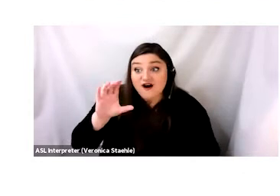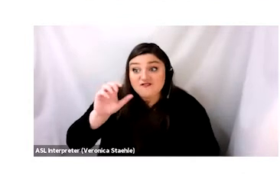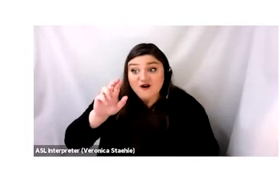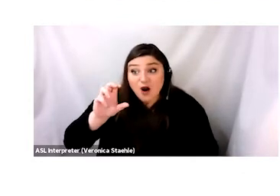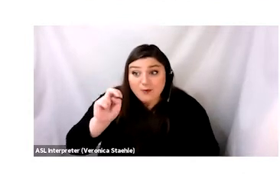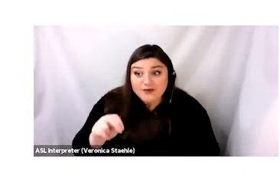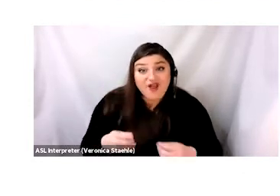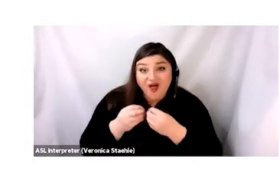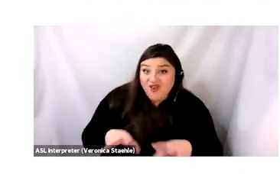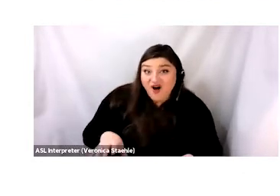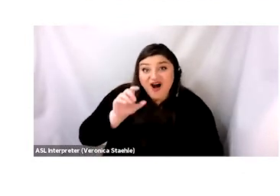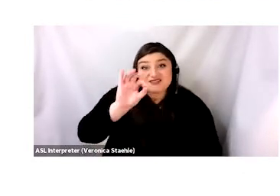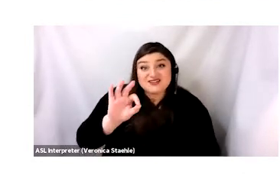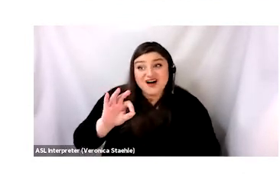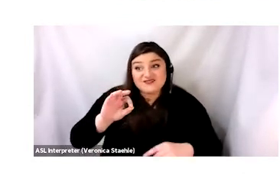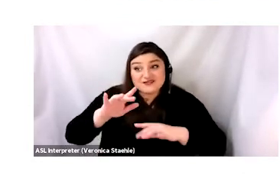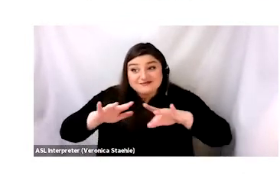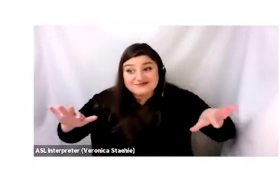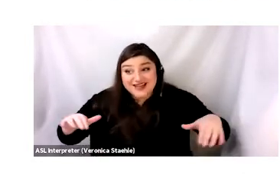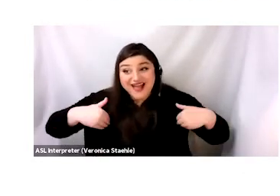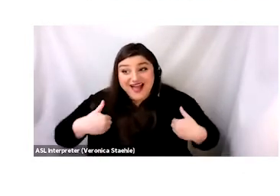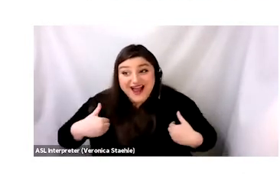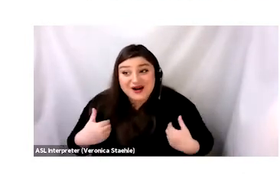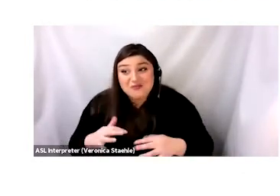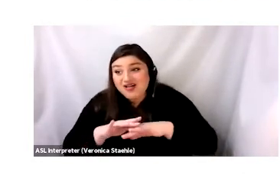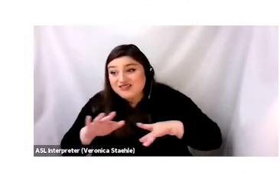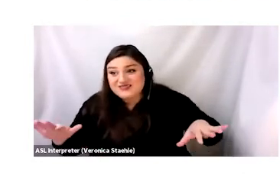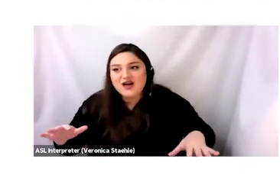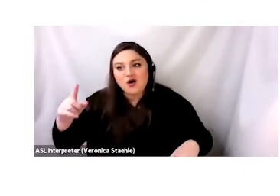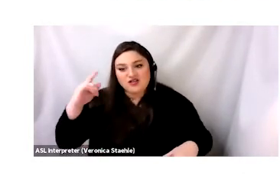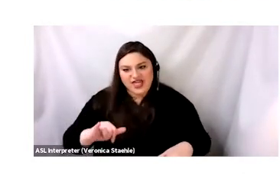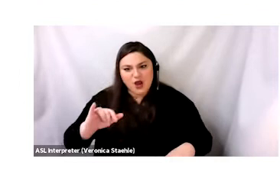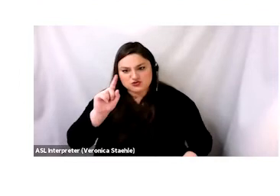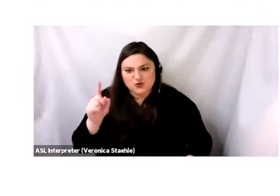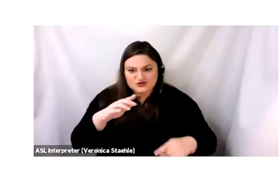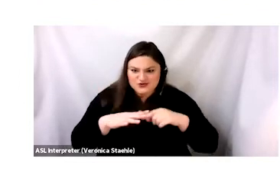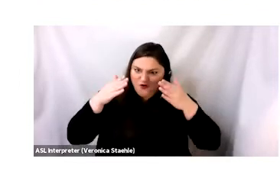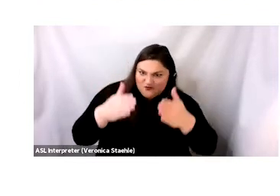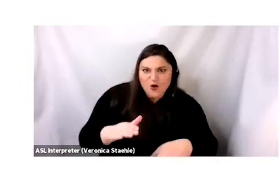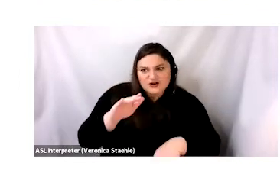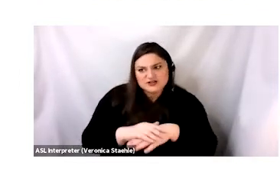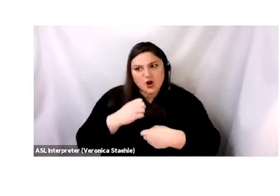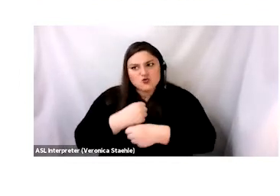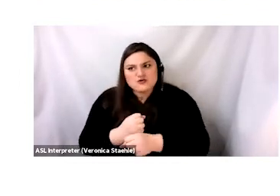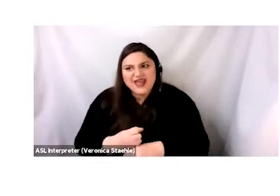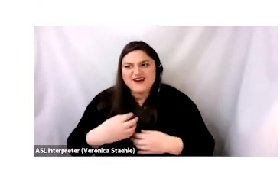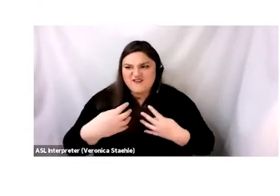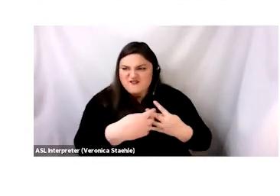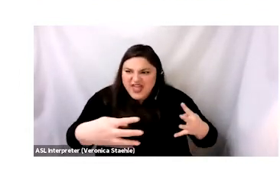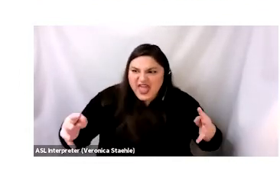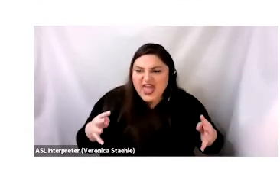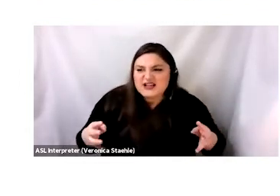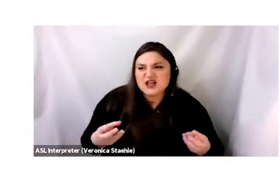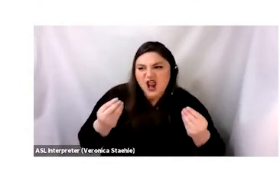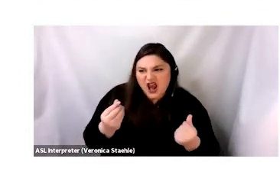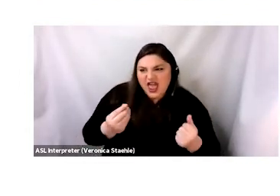wood to build plantation houses and fences around the land. And so the clearing of the land was really the first part of the